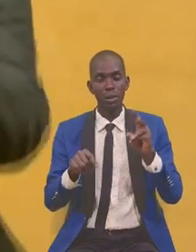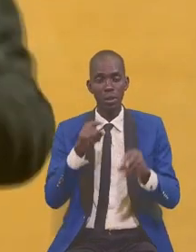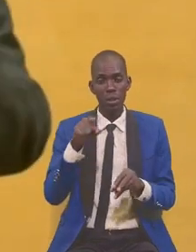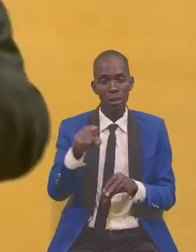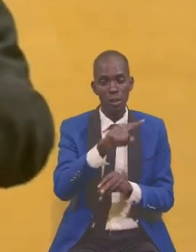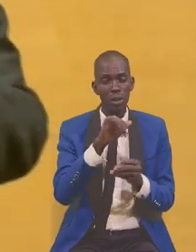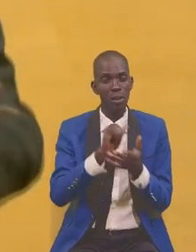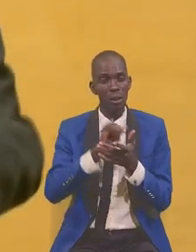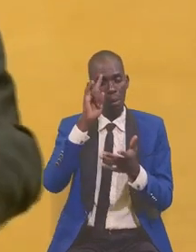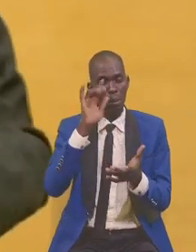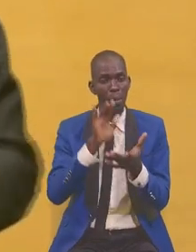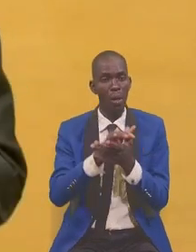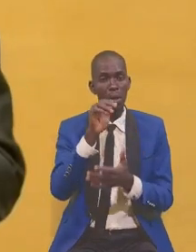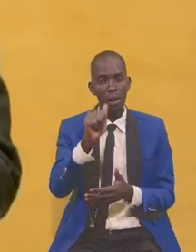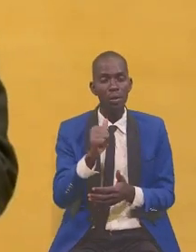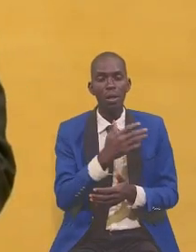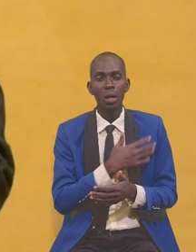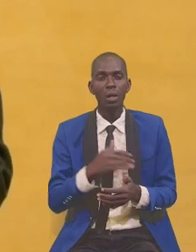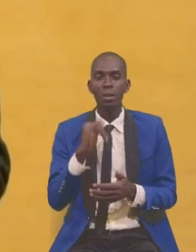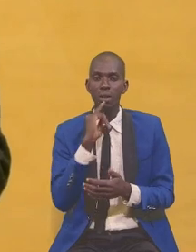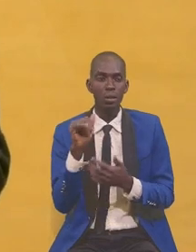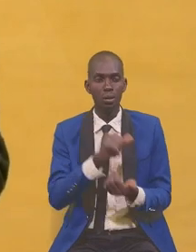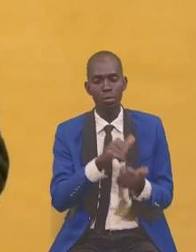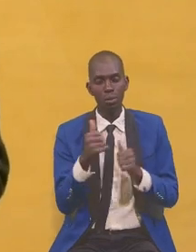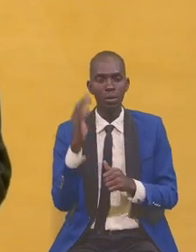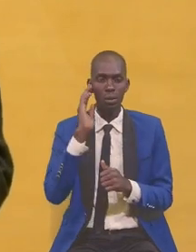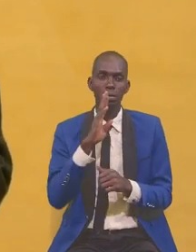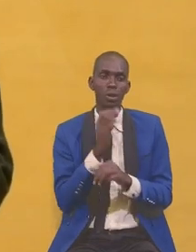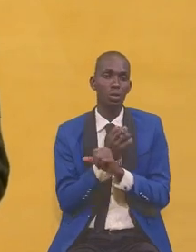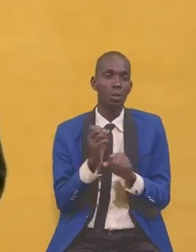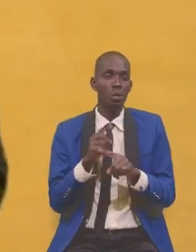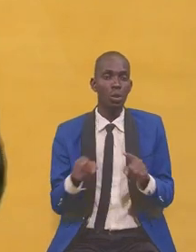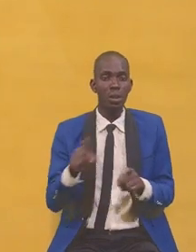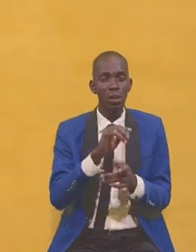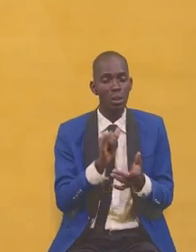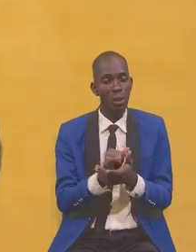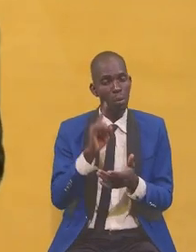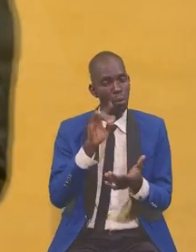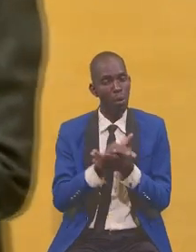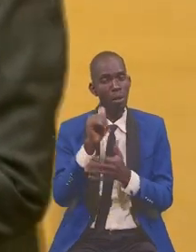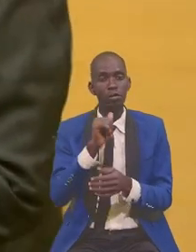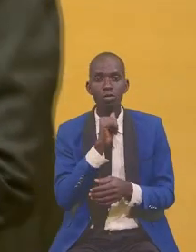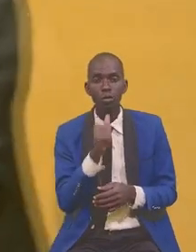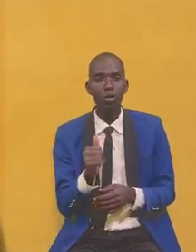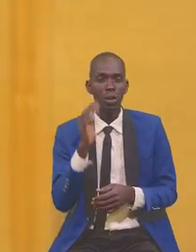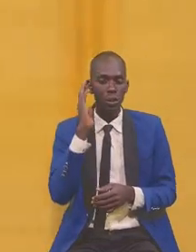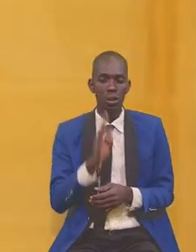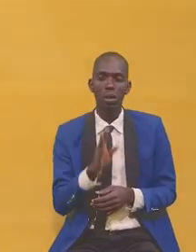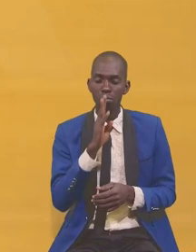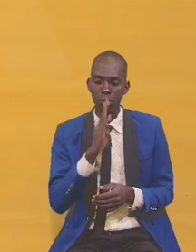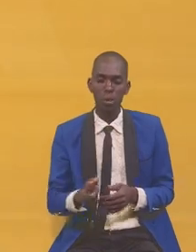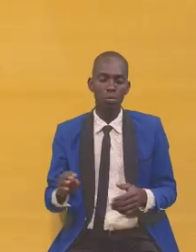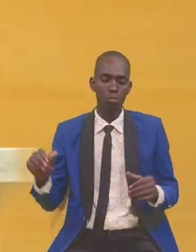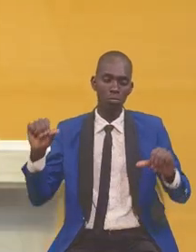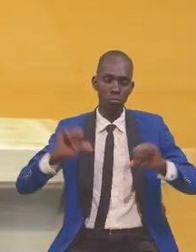saved, but he that believeth not shall be damned. There are people that are